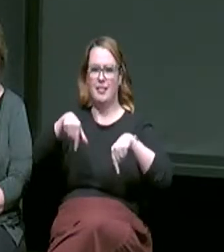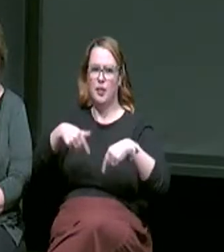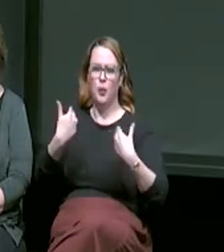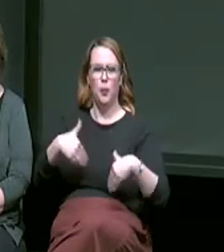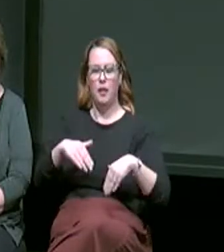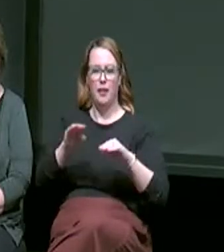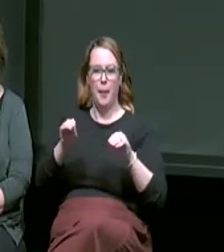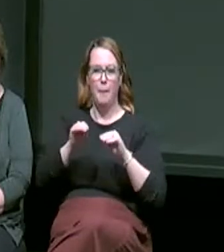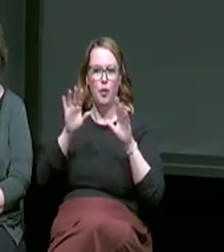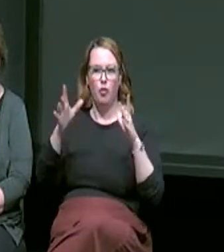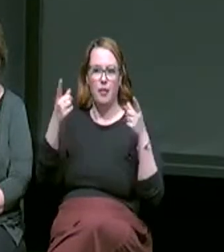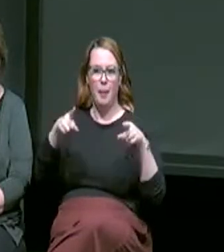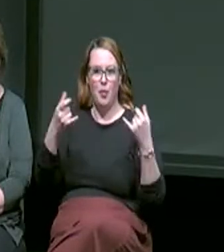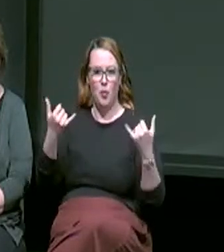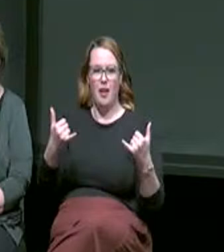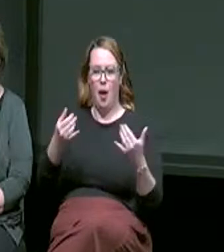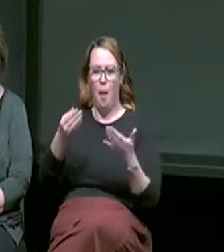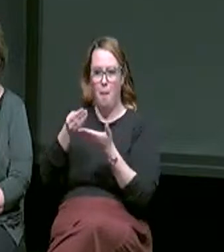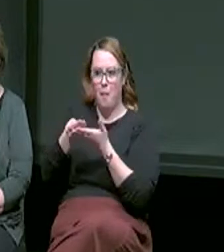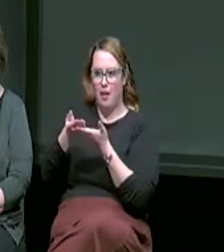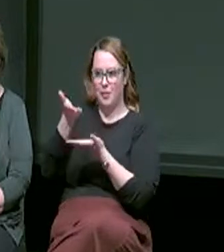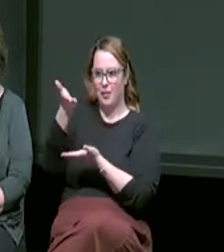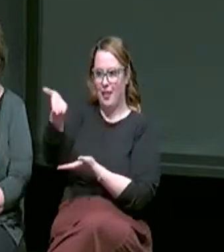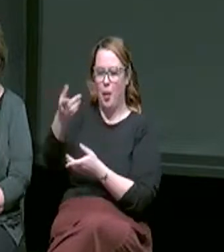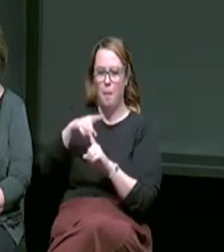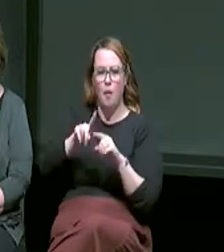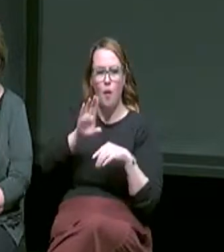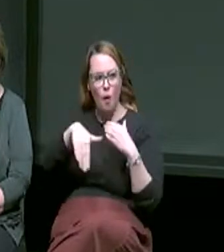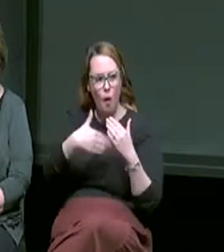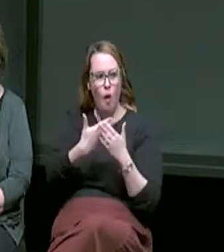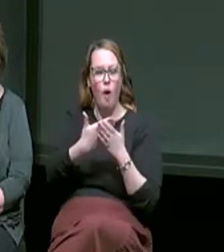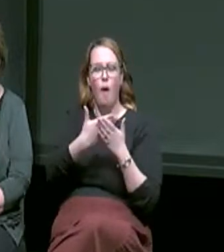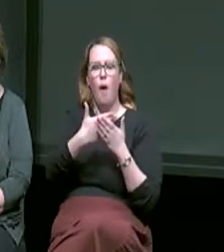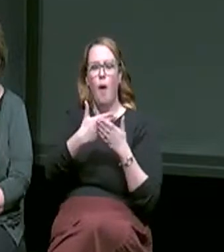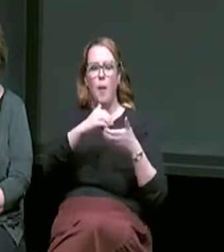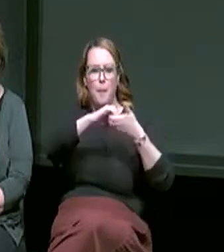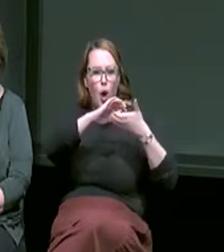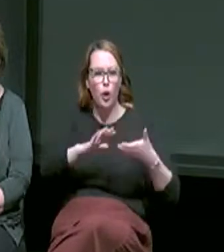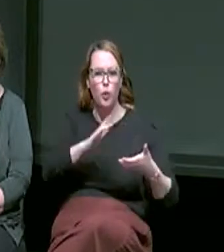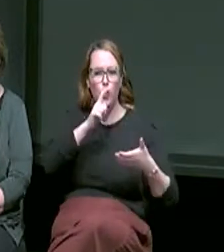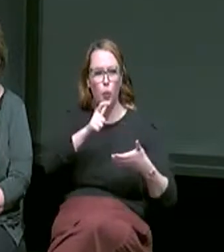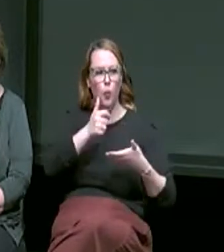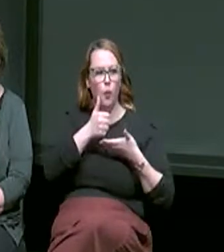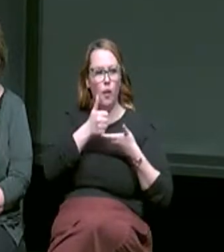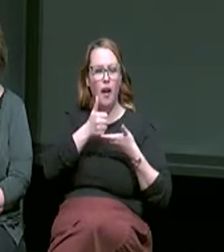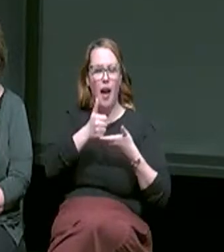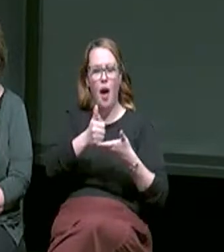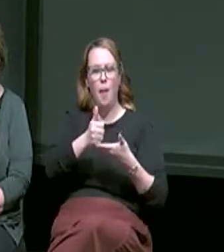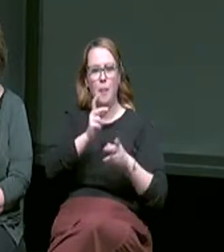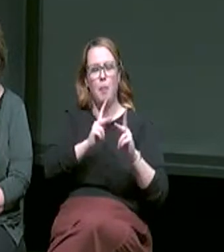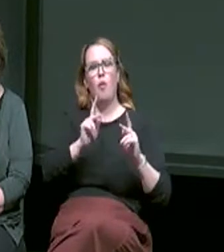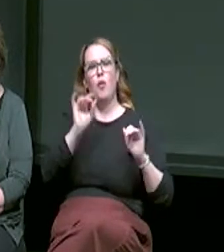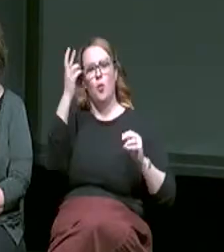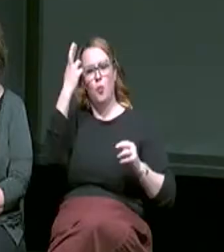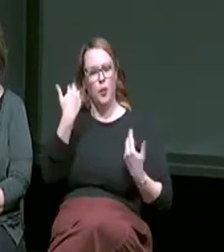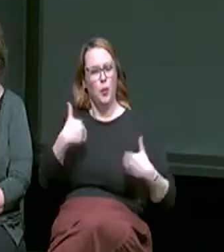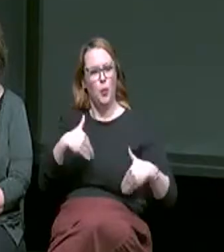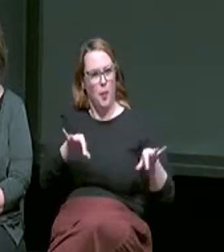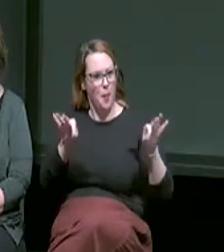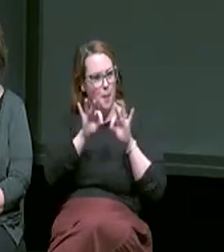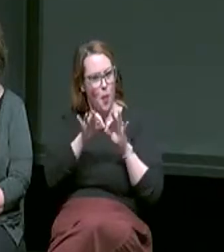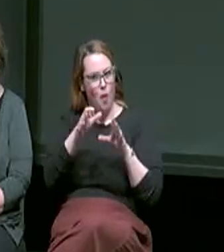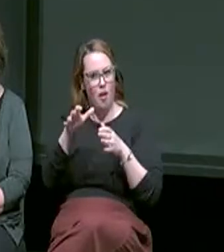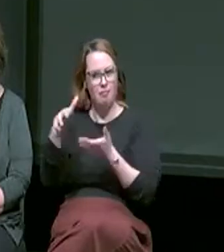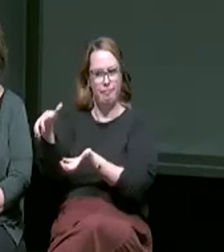that this is happening right now. The funding was there, but all the partners that made everyone feel how important this was to get the funding,